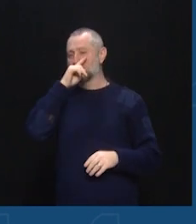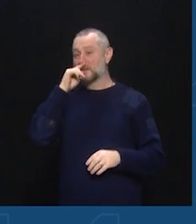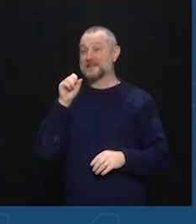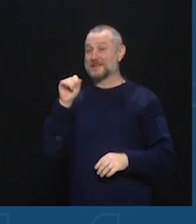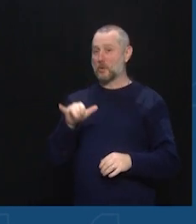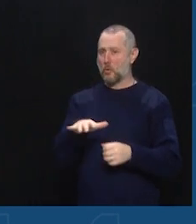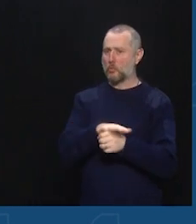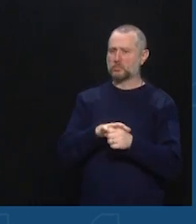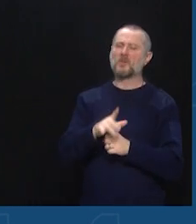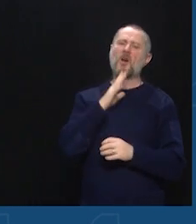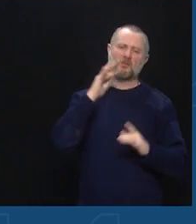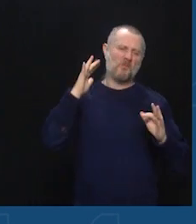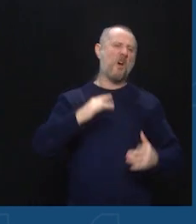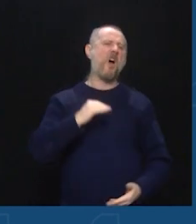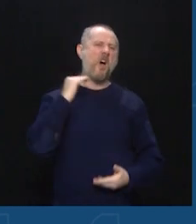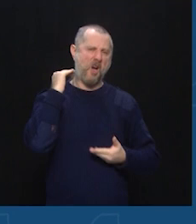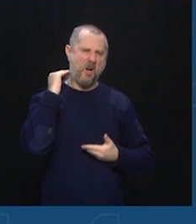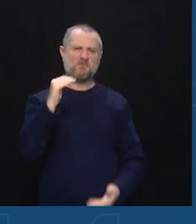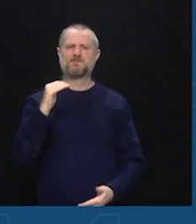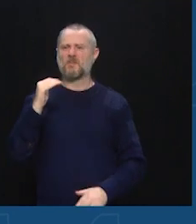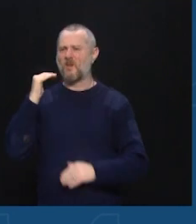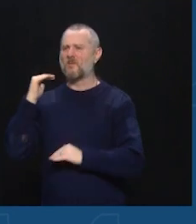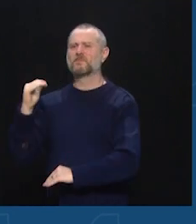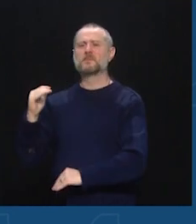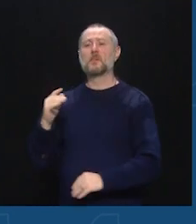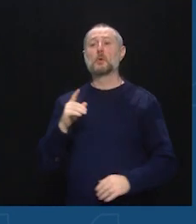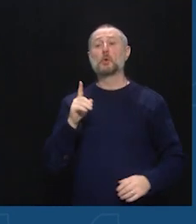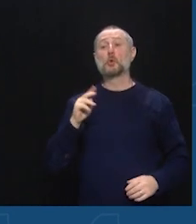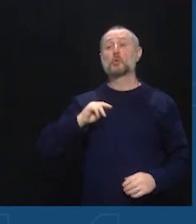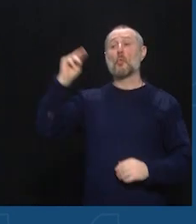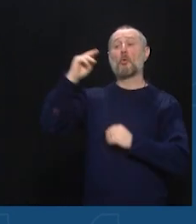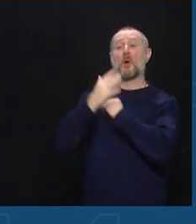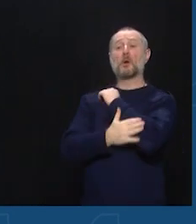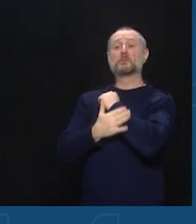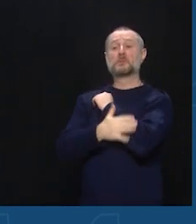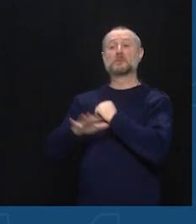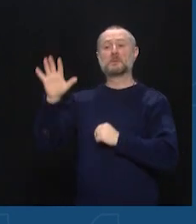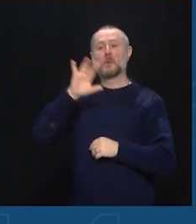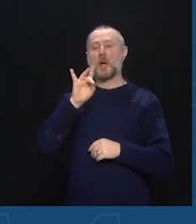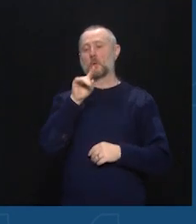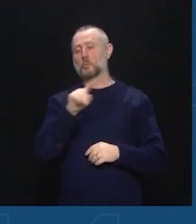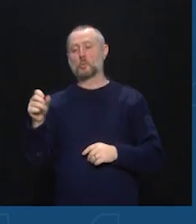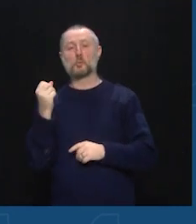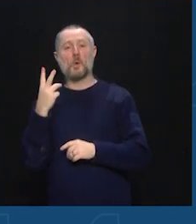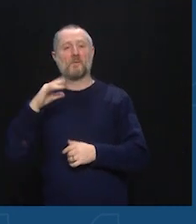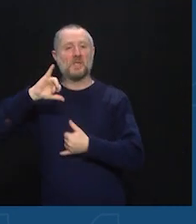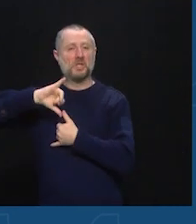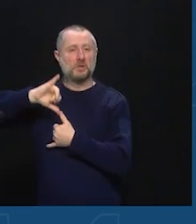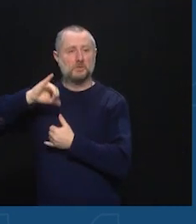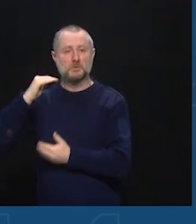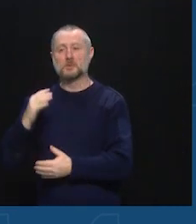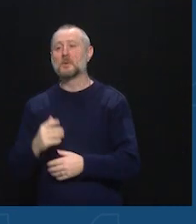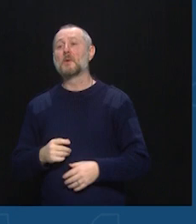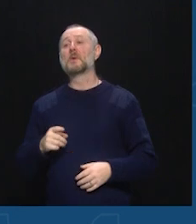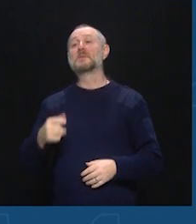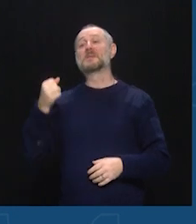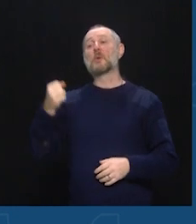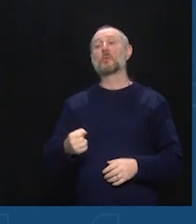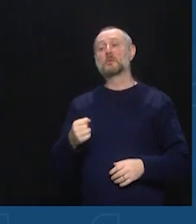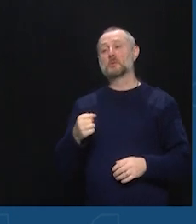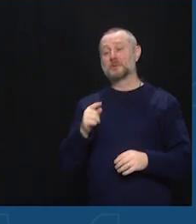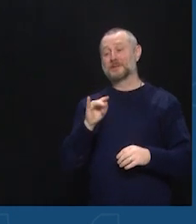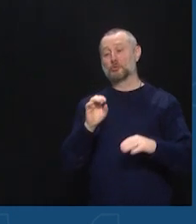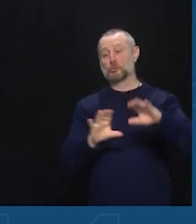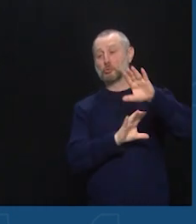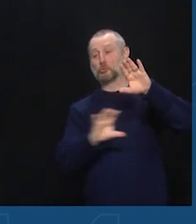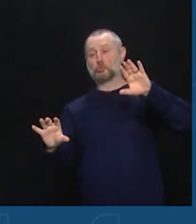We've seen 8 to 12 inches fall in the North Country and other parts of Western New York on the southern tier. We've got 4